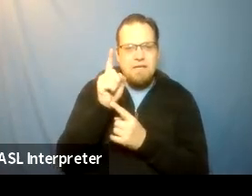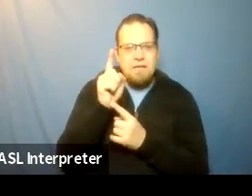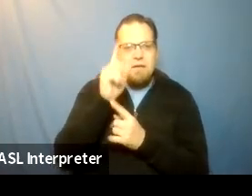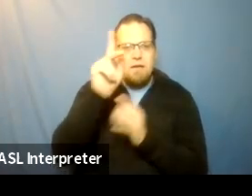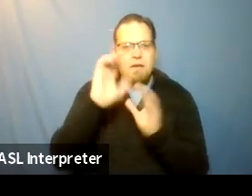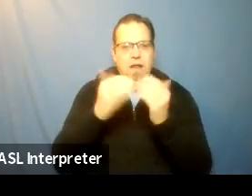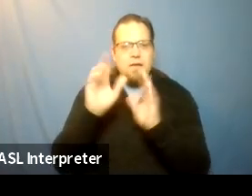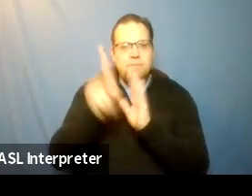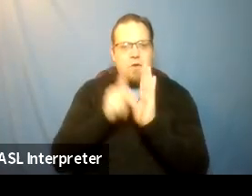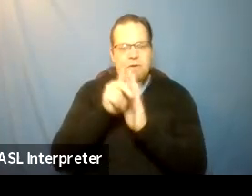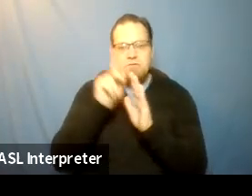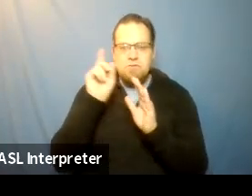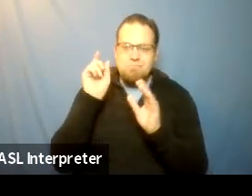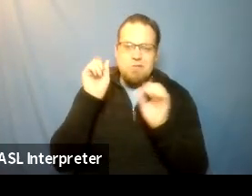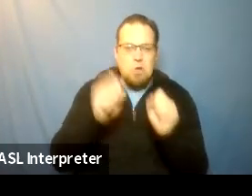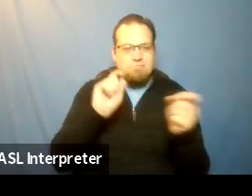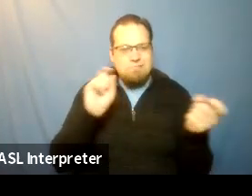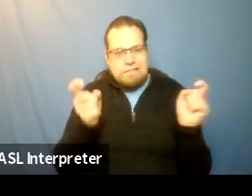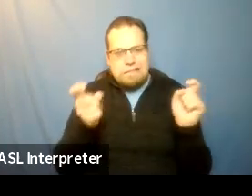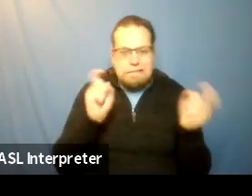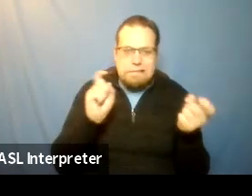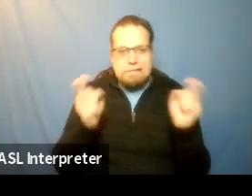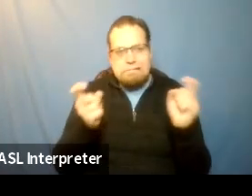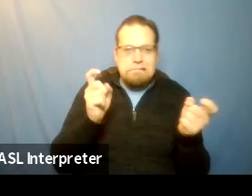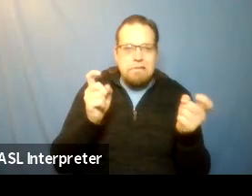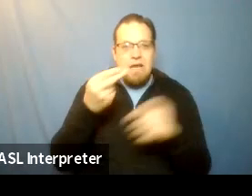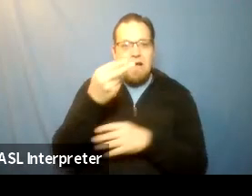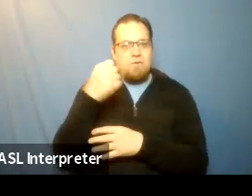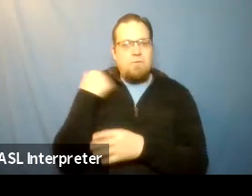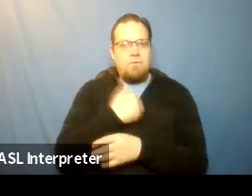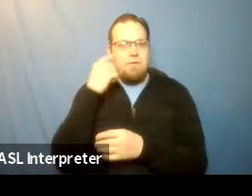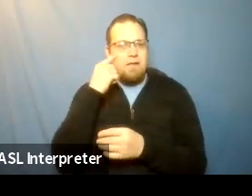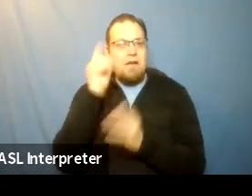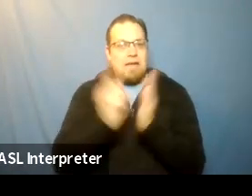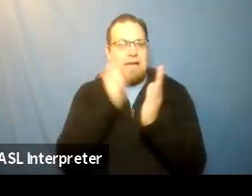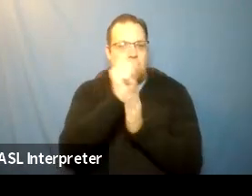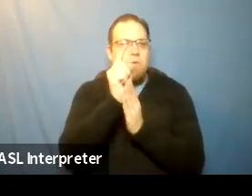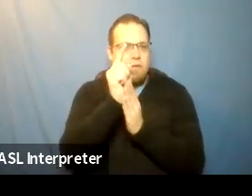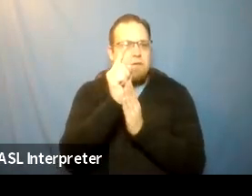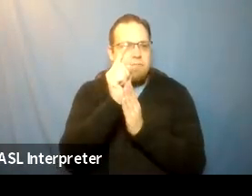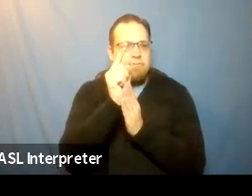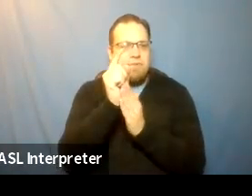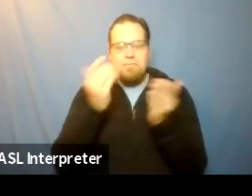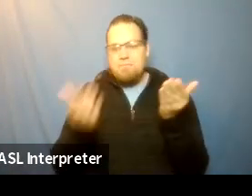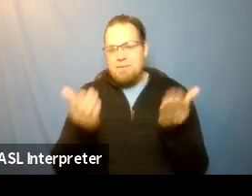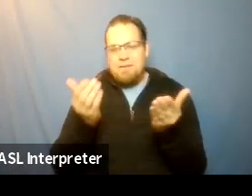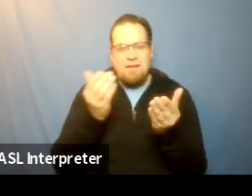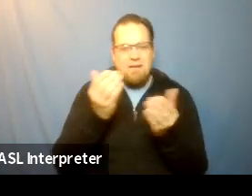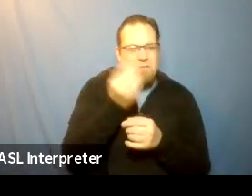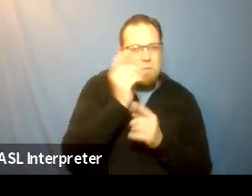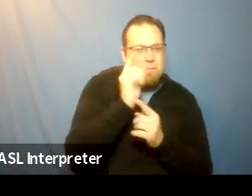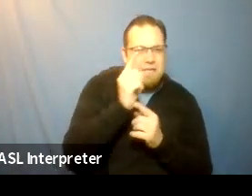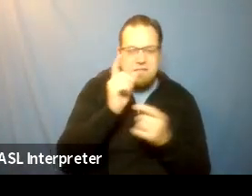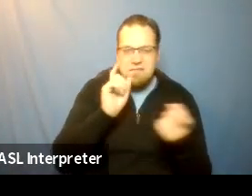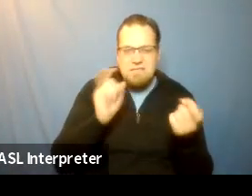of variation there between each school. And at the high school level, we're thinking basically an hour. Again, there could be little minutes switched up here